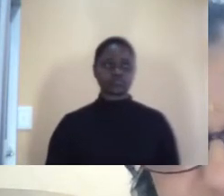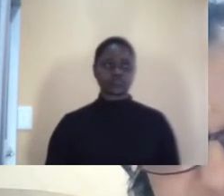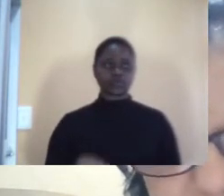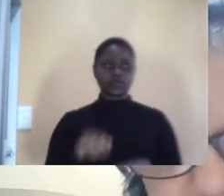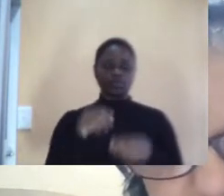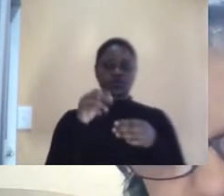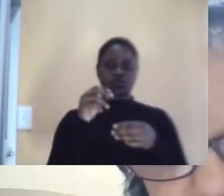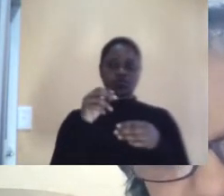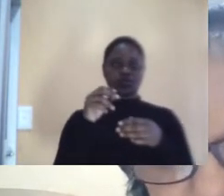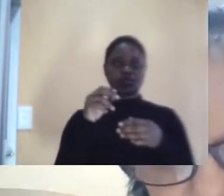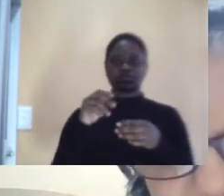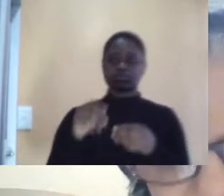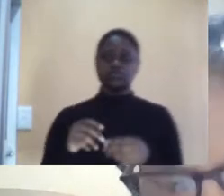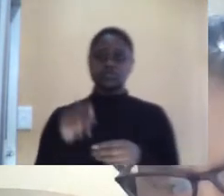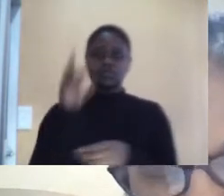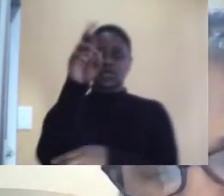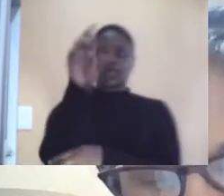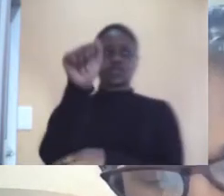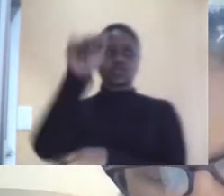Rajbansi